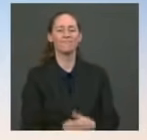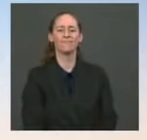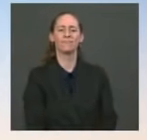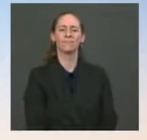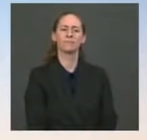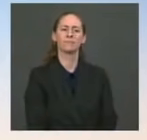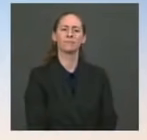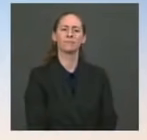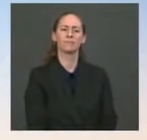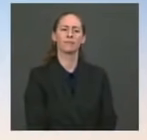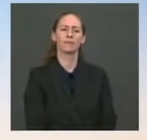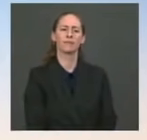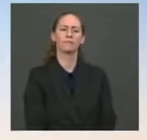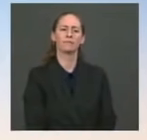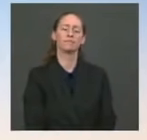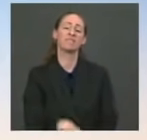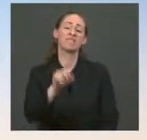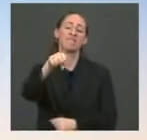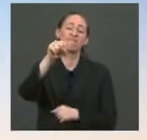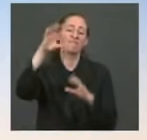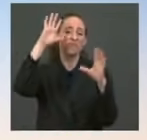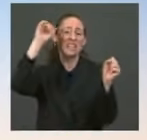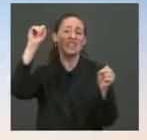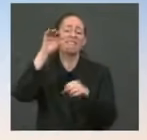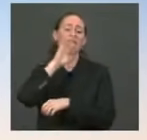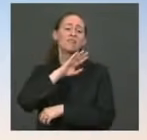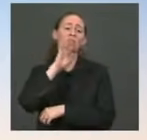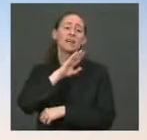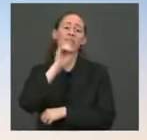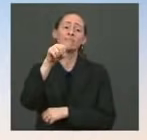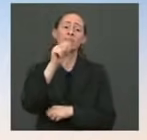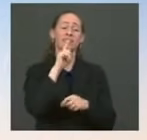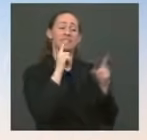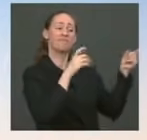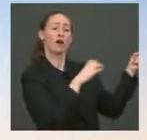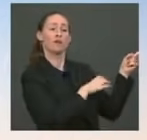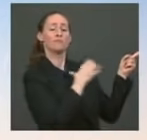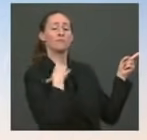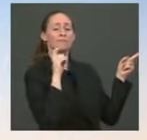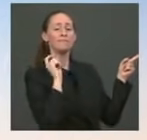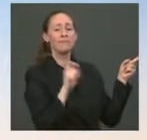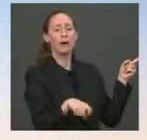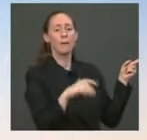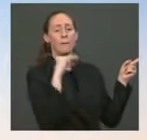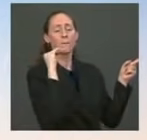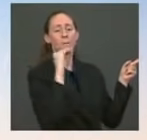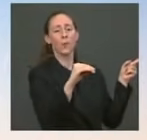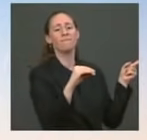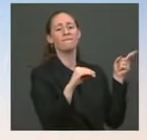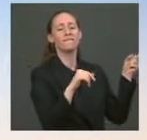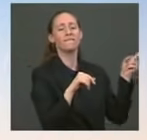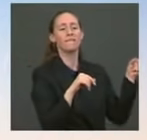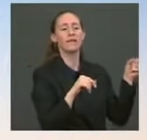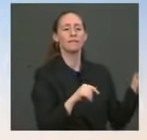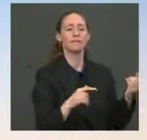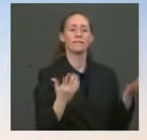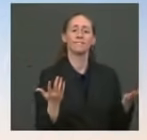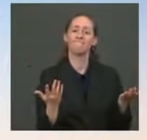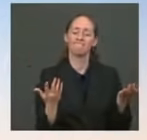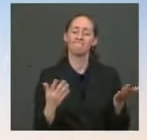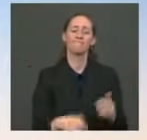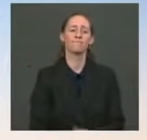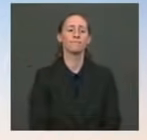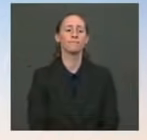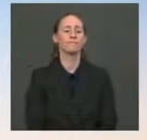he's incredibly frustrated. It requires Congress moving forward in order to have that kind of lasting impact. But the president has also been clear he's